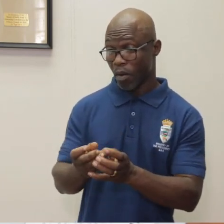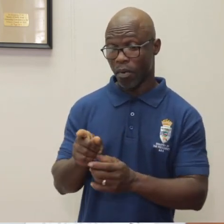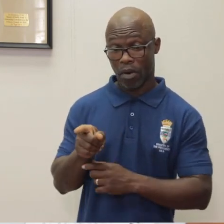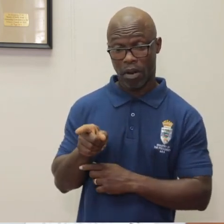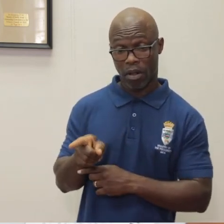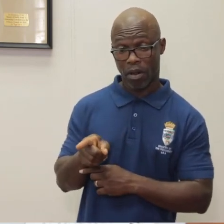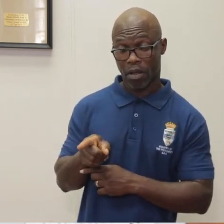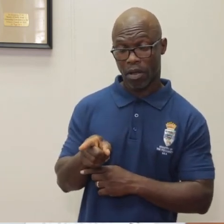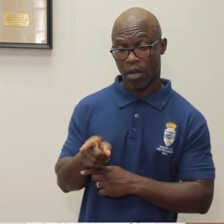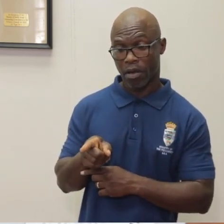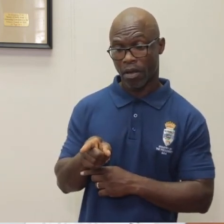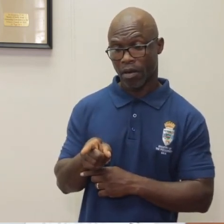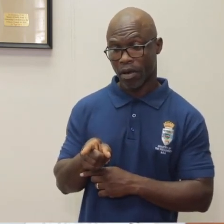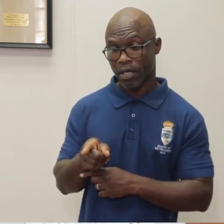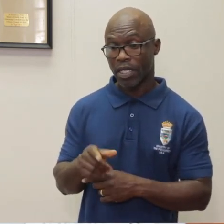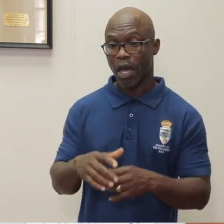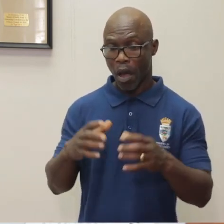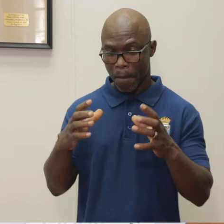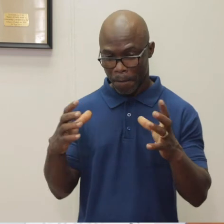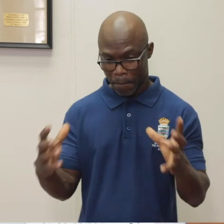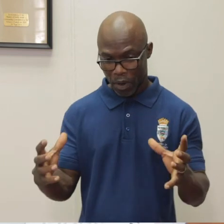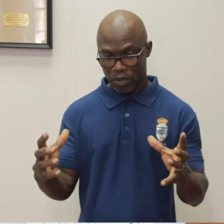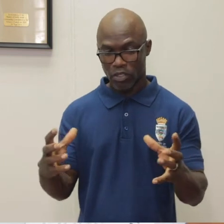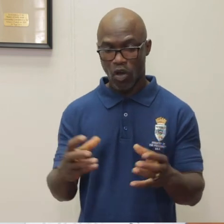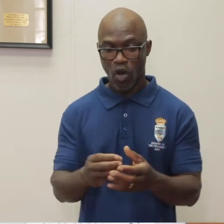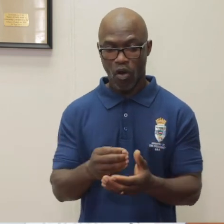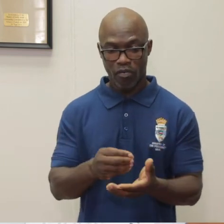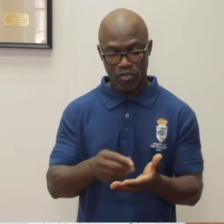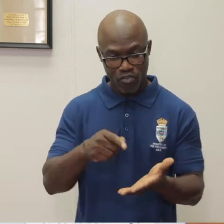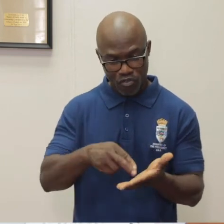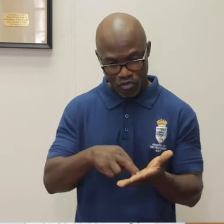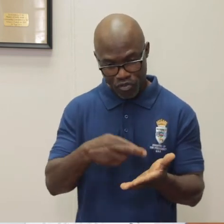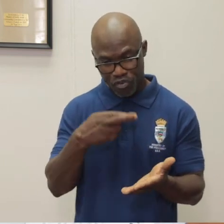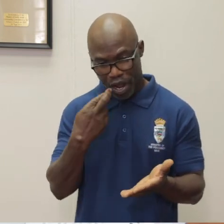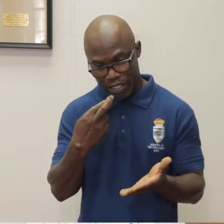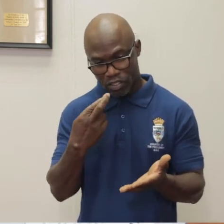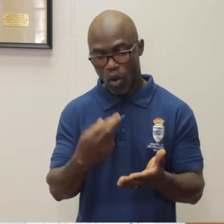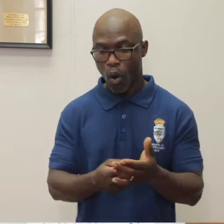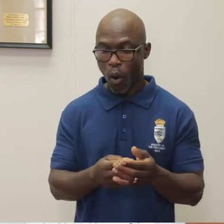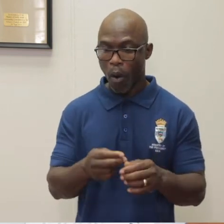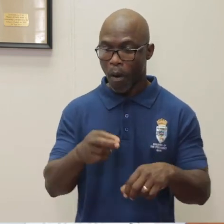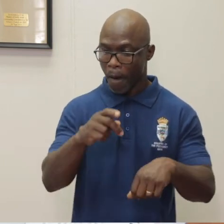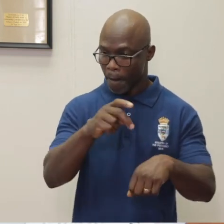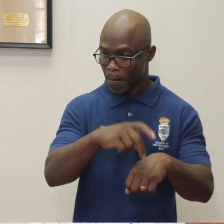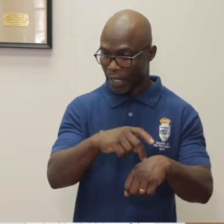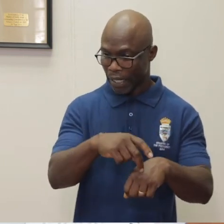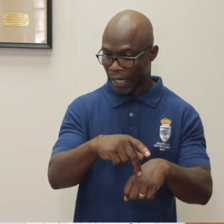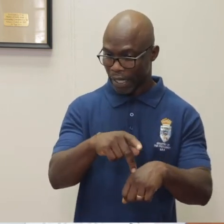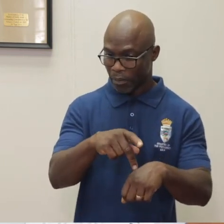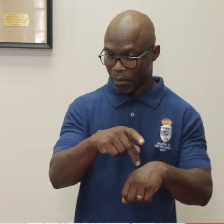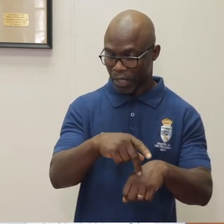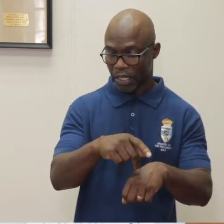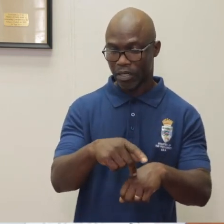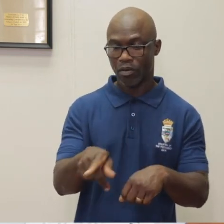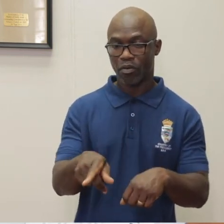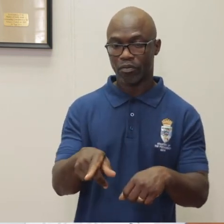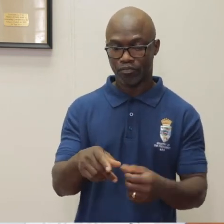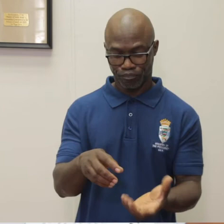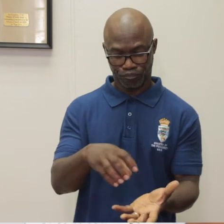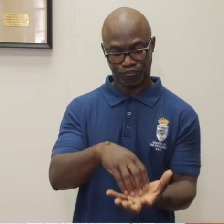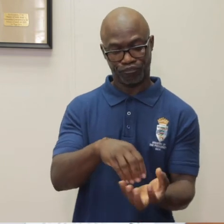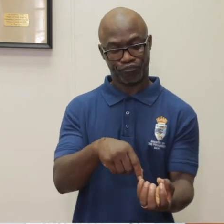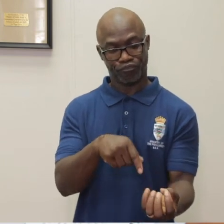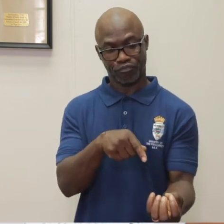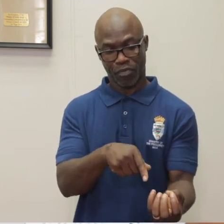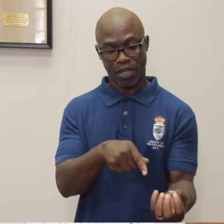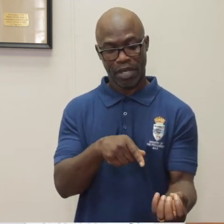tennis ball is the amount of rice or potato that you should have. So if you see it's in the palm of my hand. This is the amount